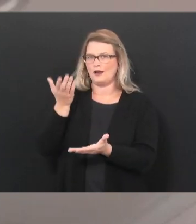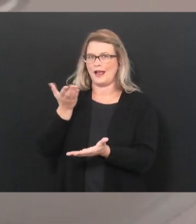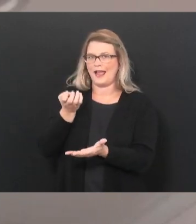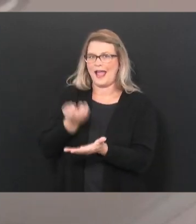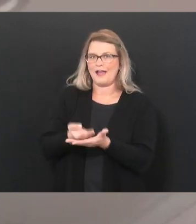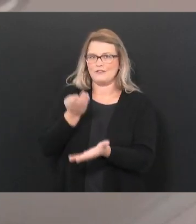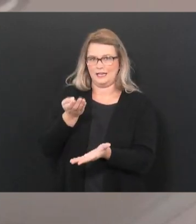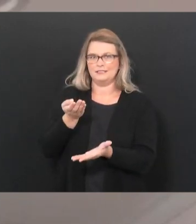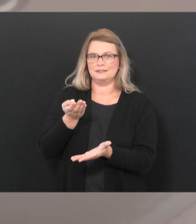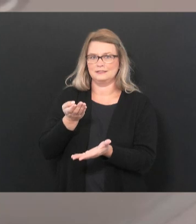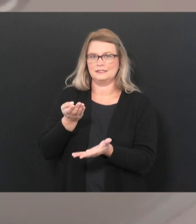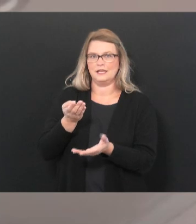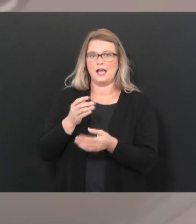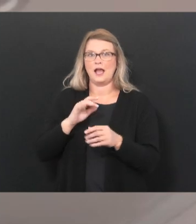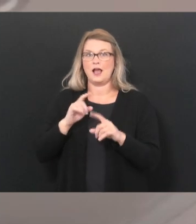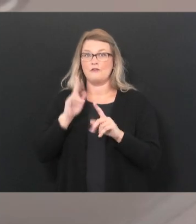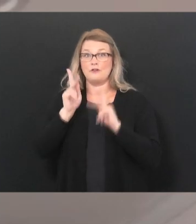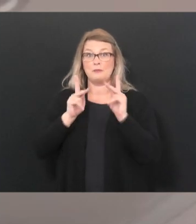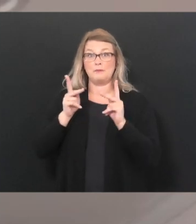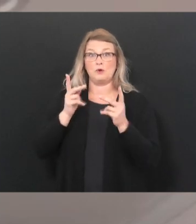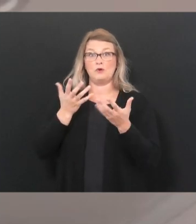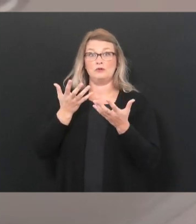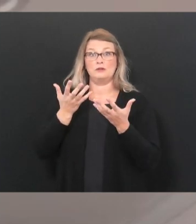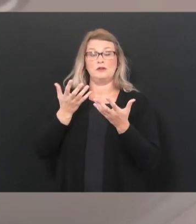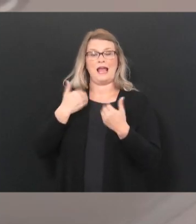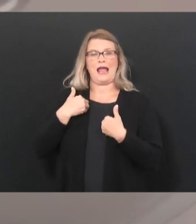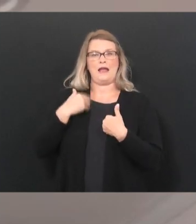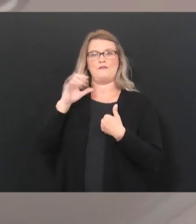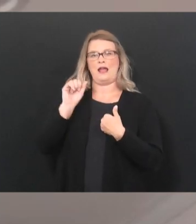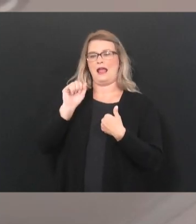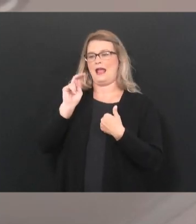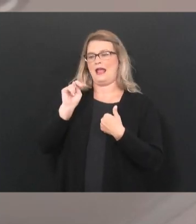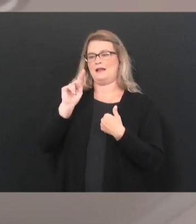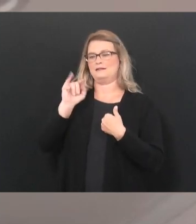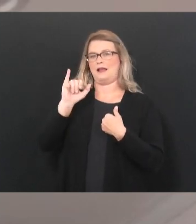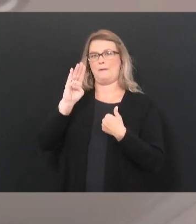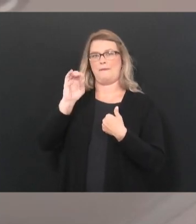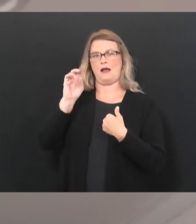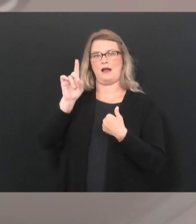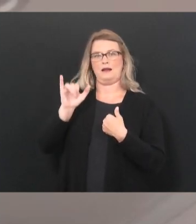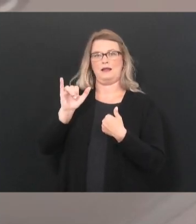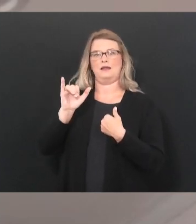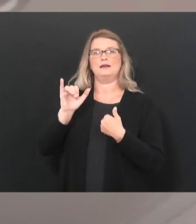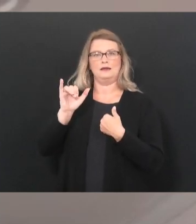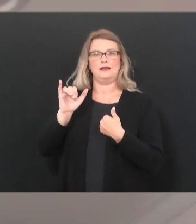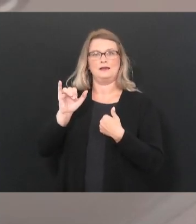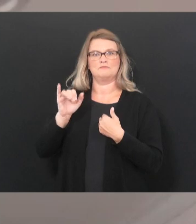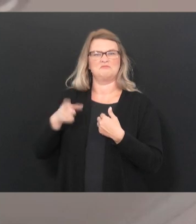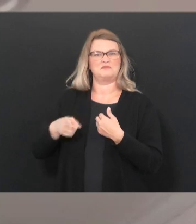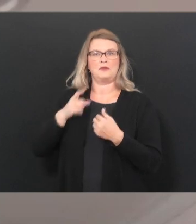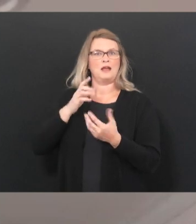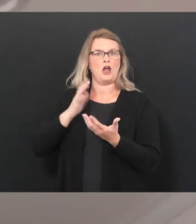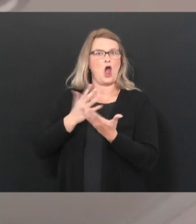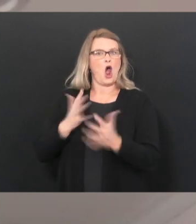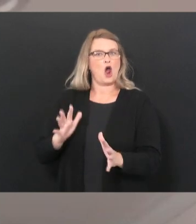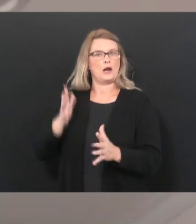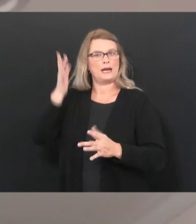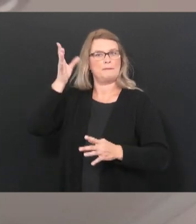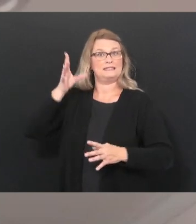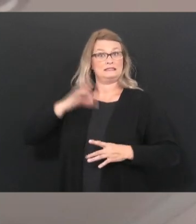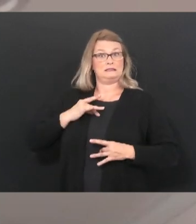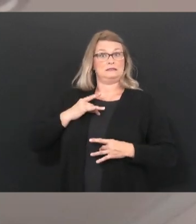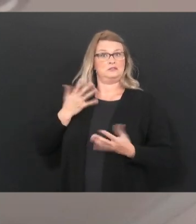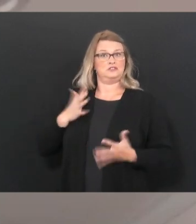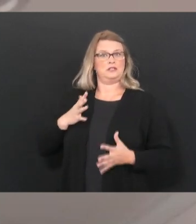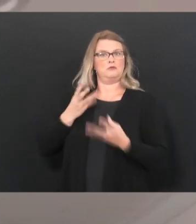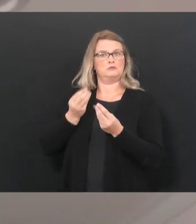to the virus or antibody testing. And so we're starting to gear up to look at that as well, because that